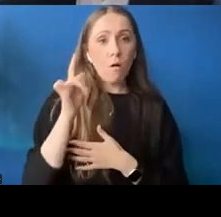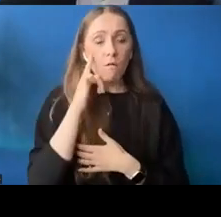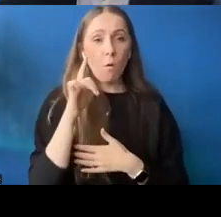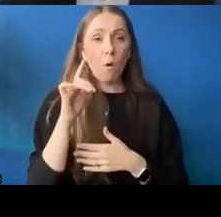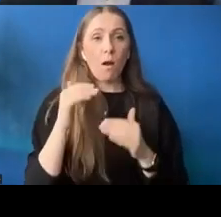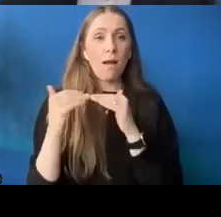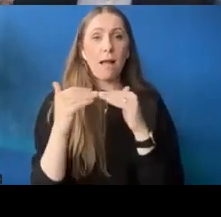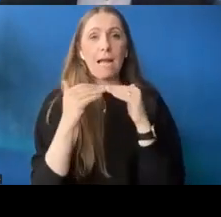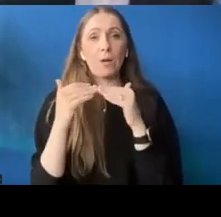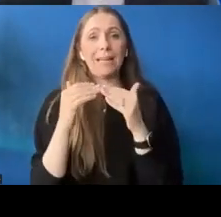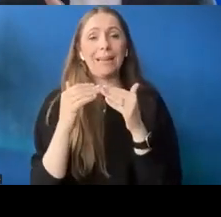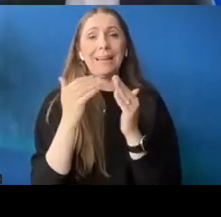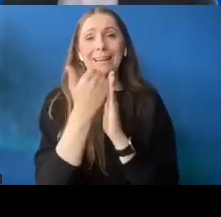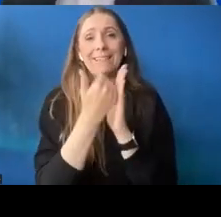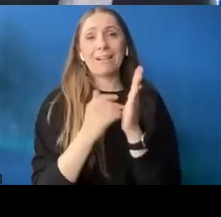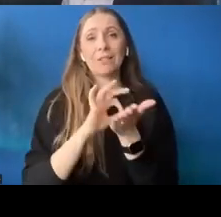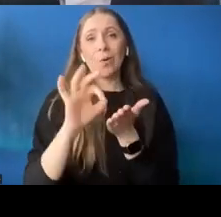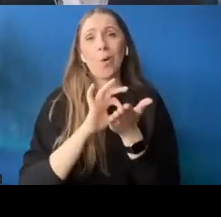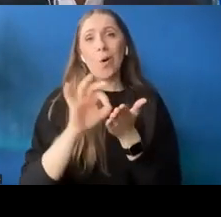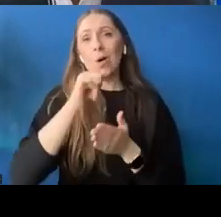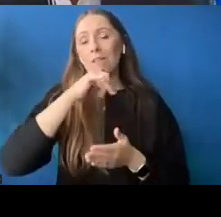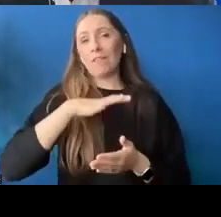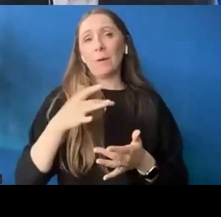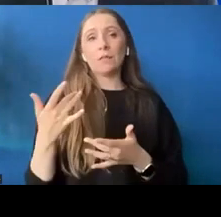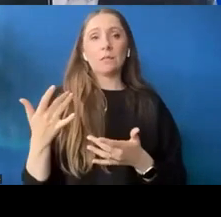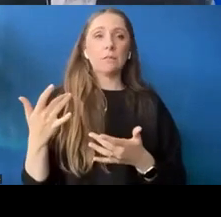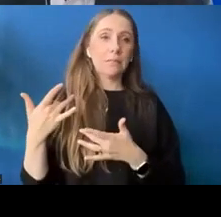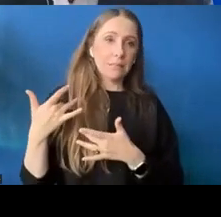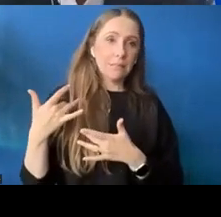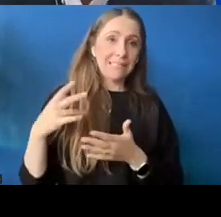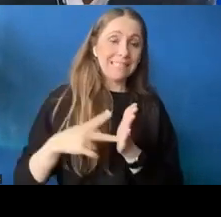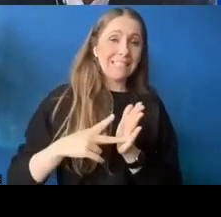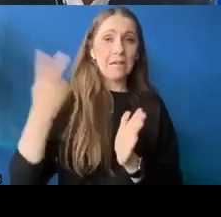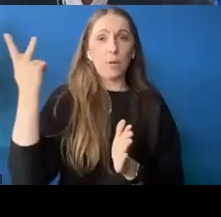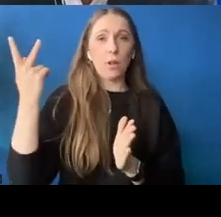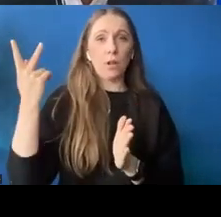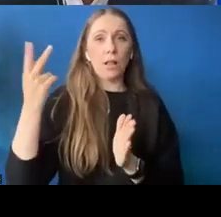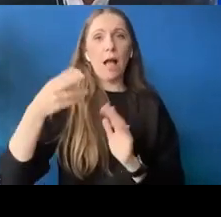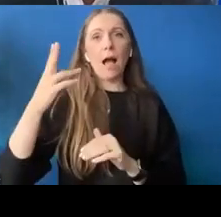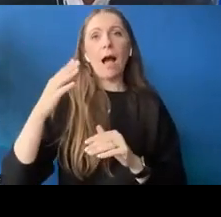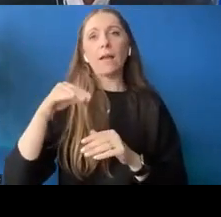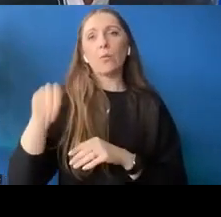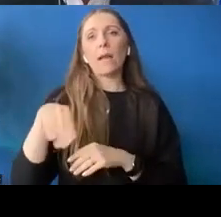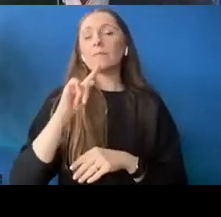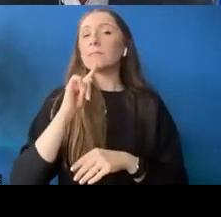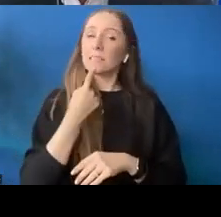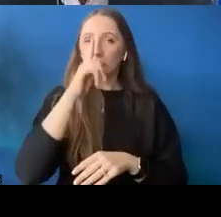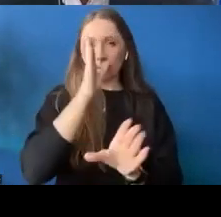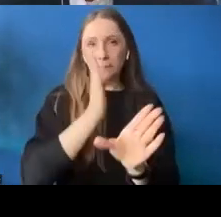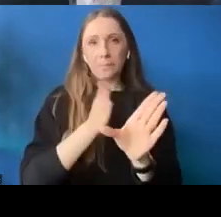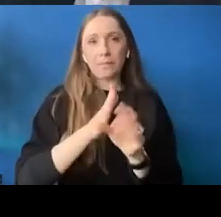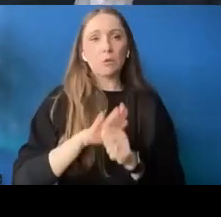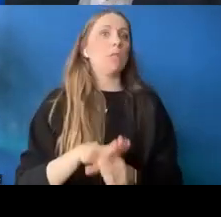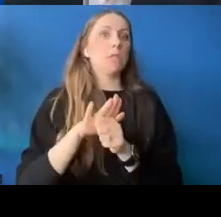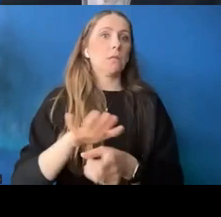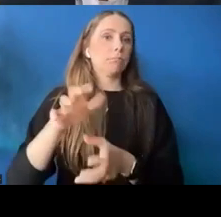index score. And that's because females report most double in terms of a higher rate of serious psychological